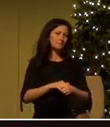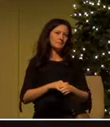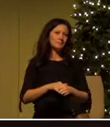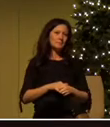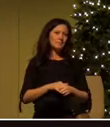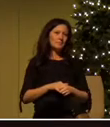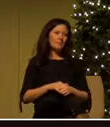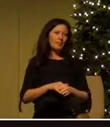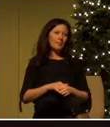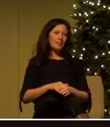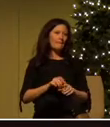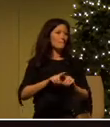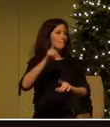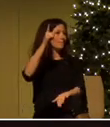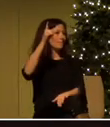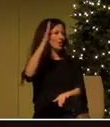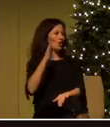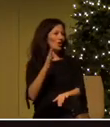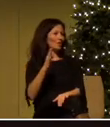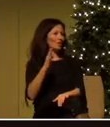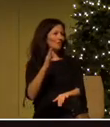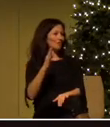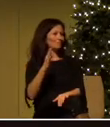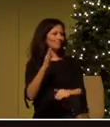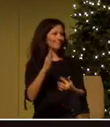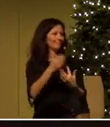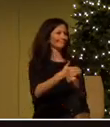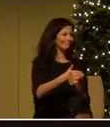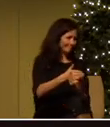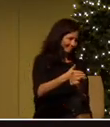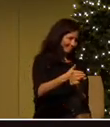And then God intervened.